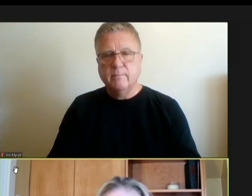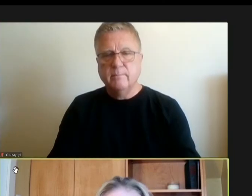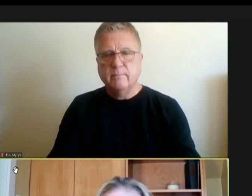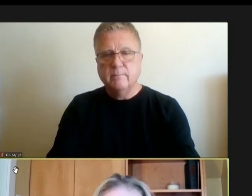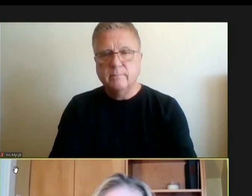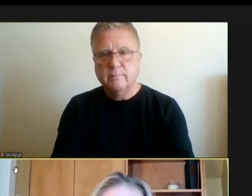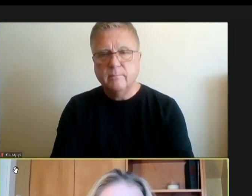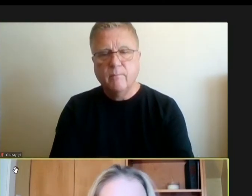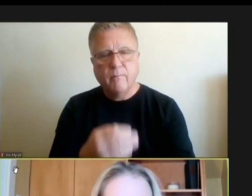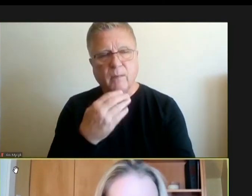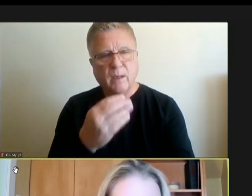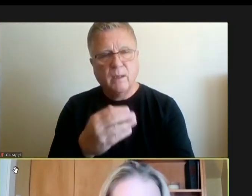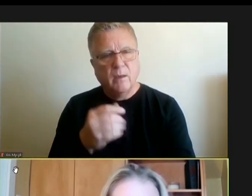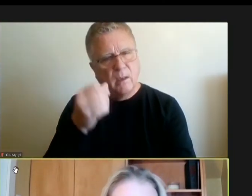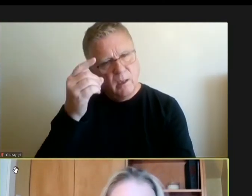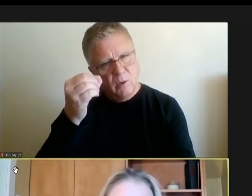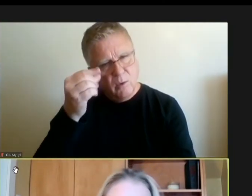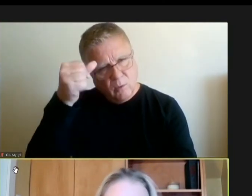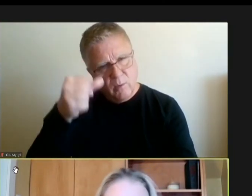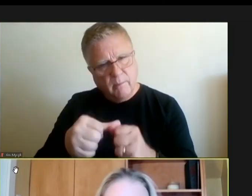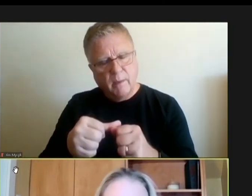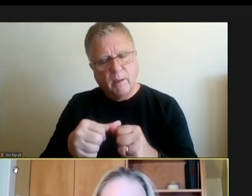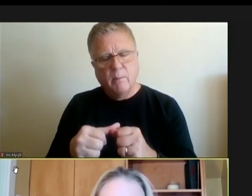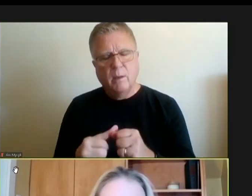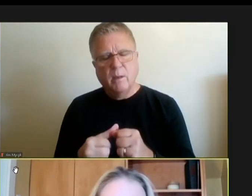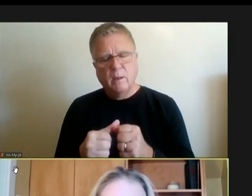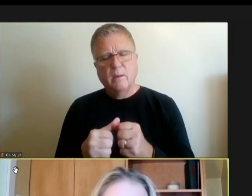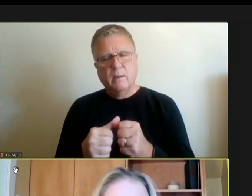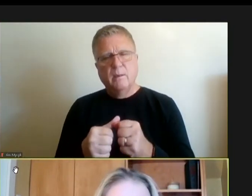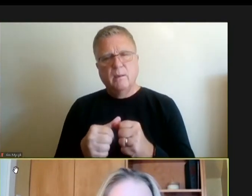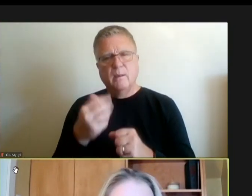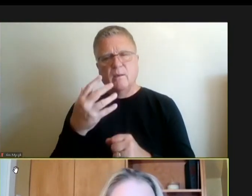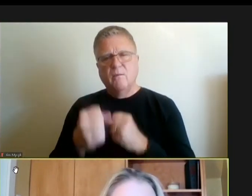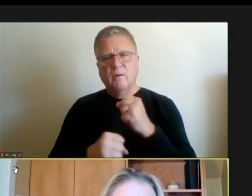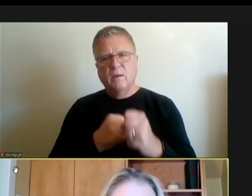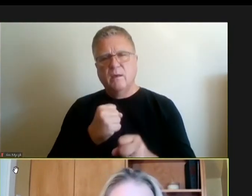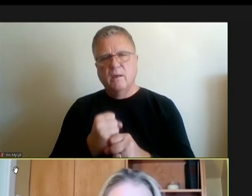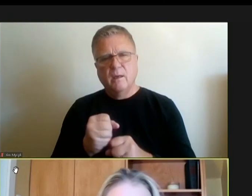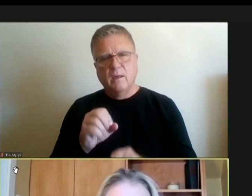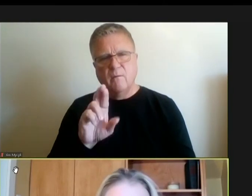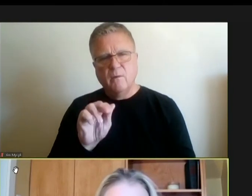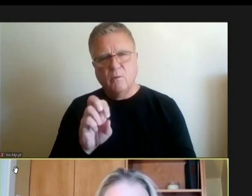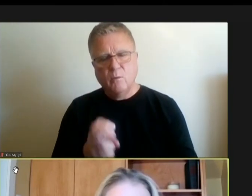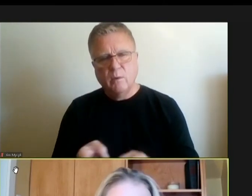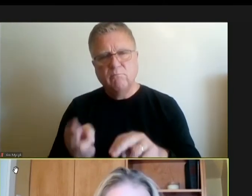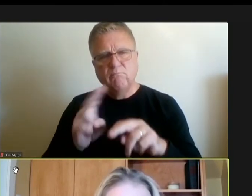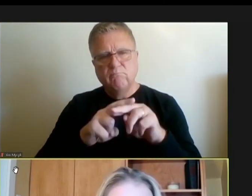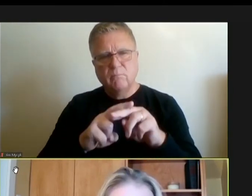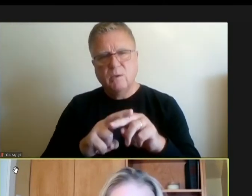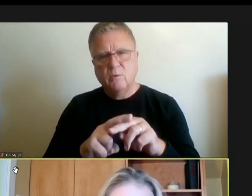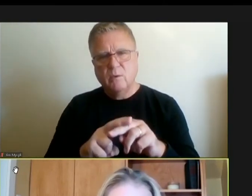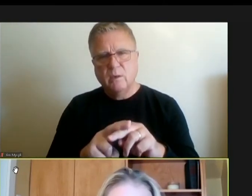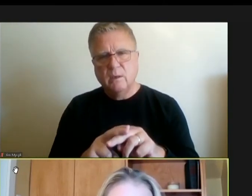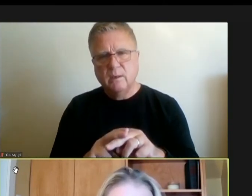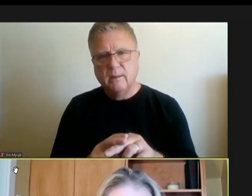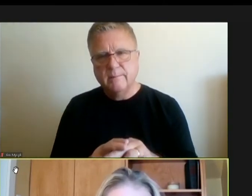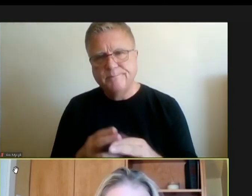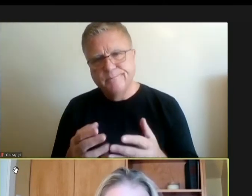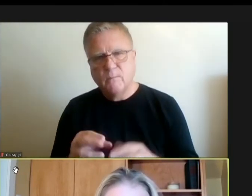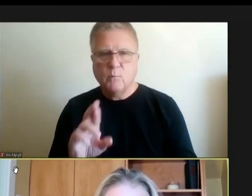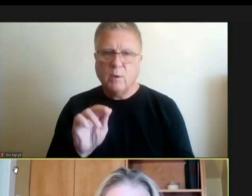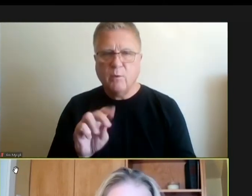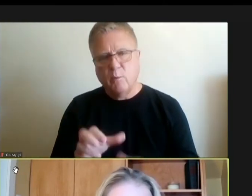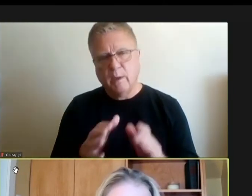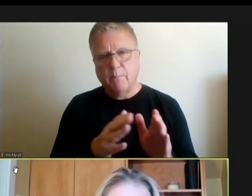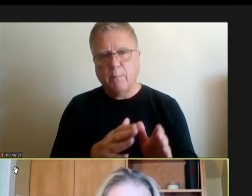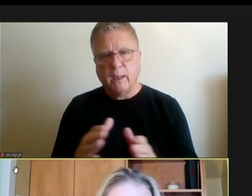Thank you. And I do recall seeing the five-year rate increase or the rate plan. And